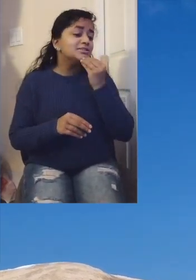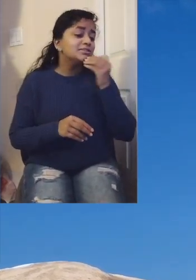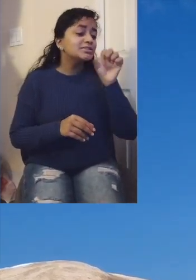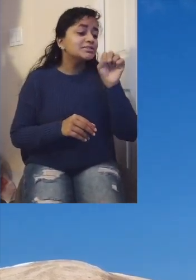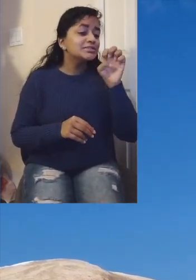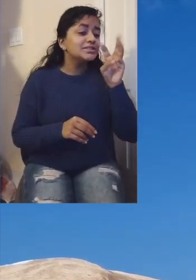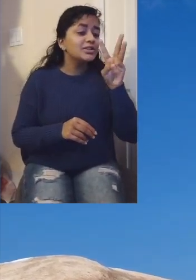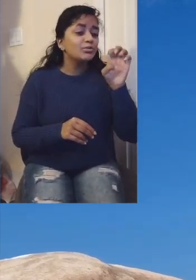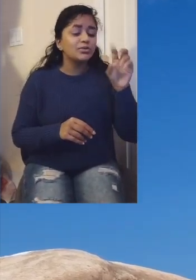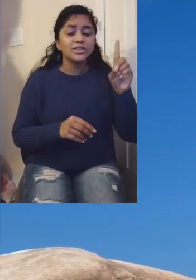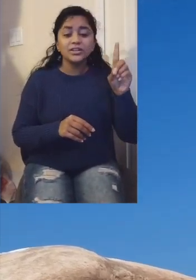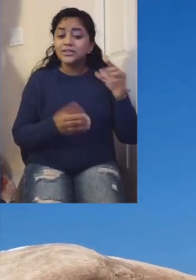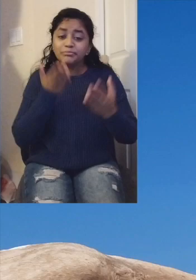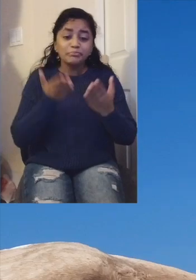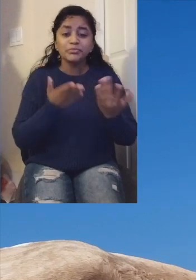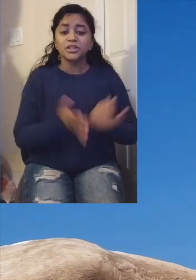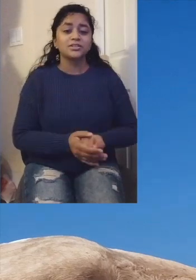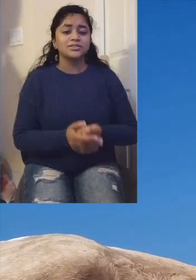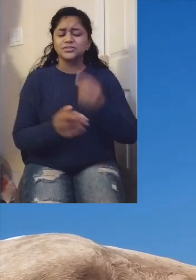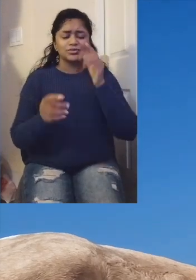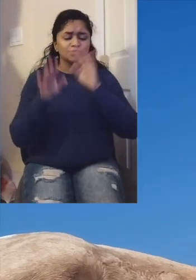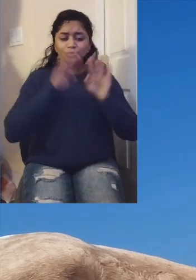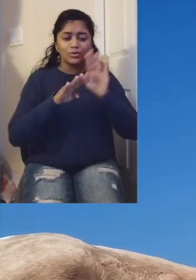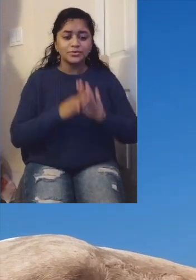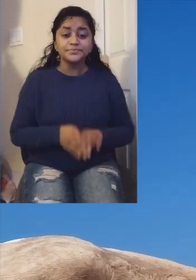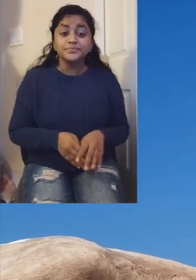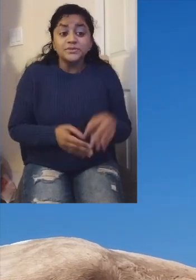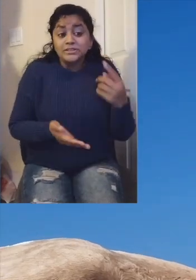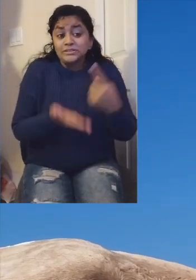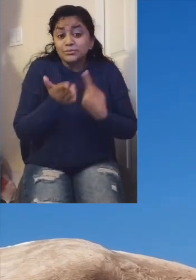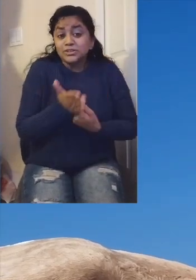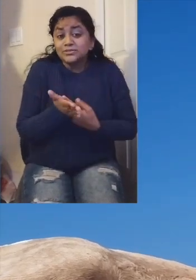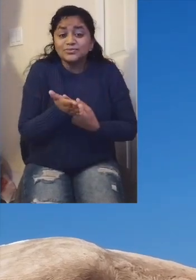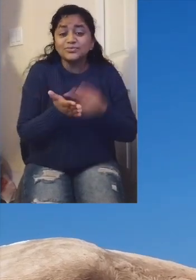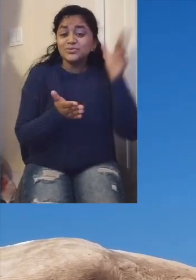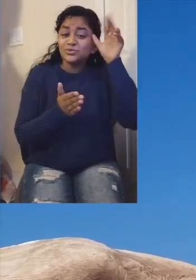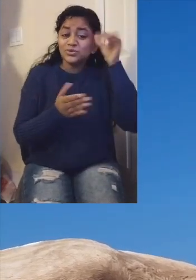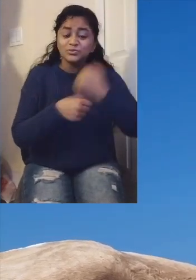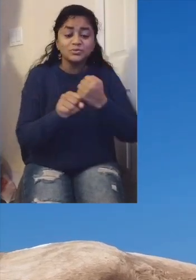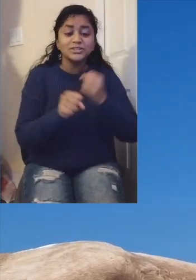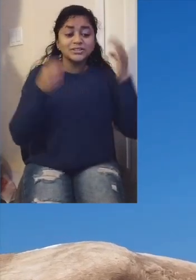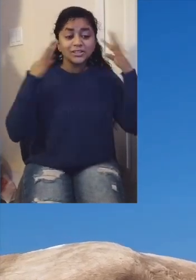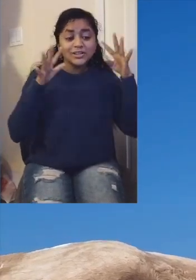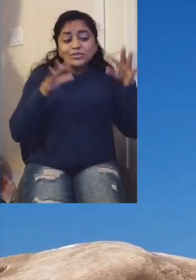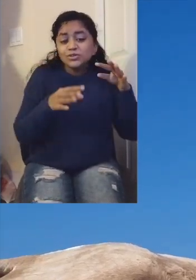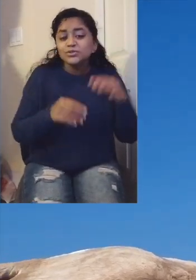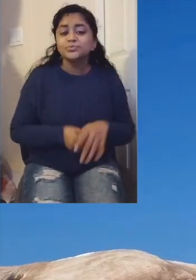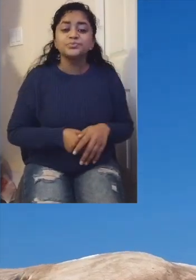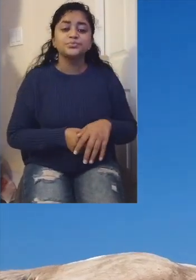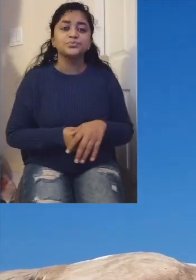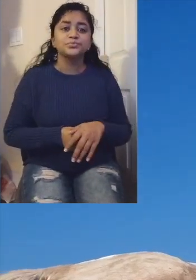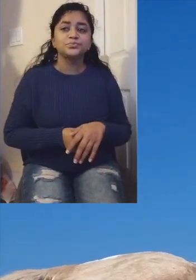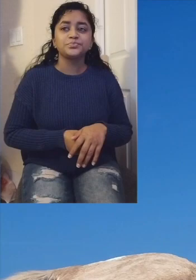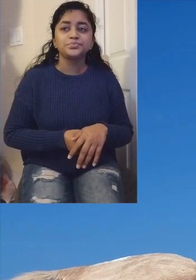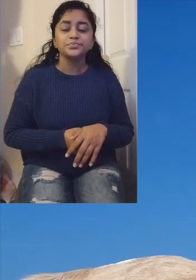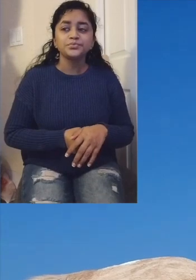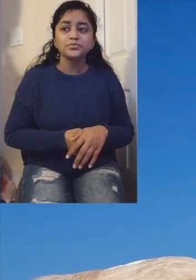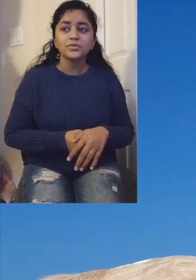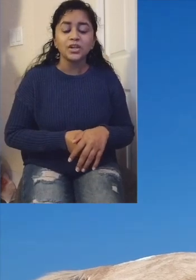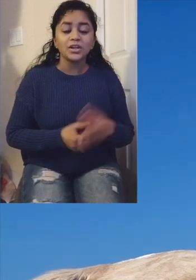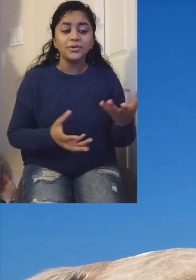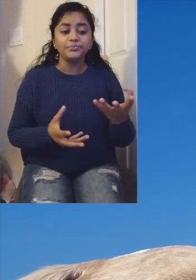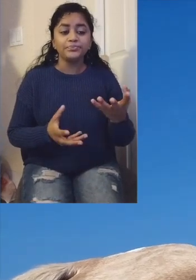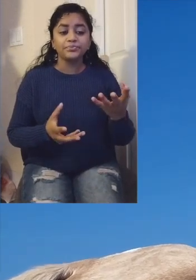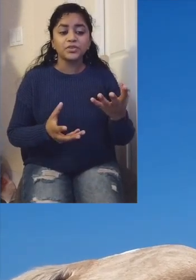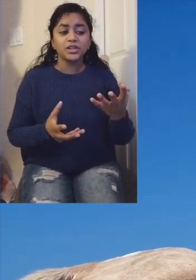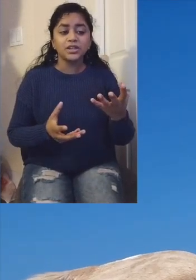a little bit more under. So down here, yeah. In the water, it's very slow. You don't need to do any pulling in the water